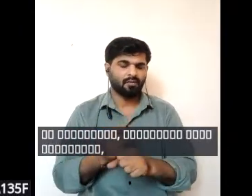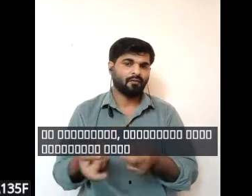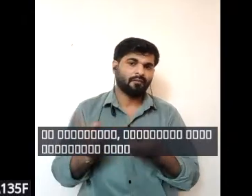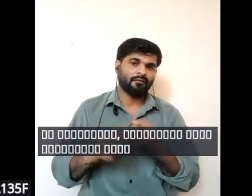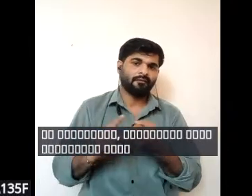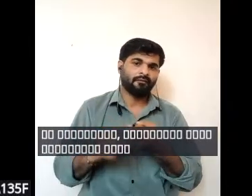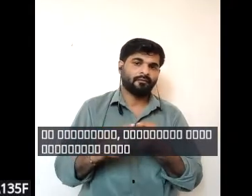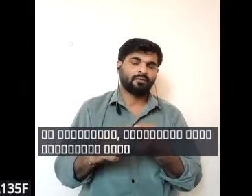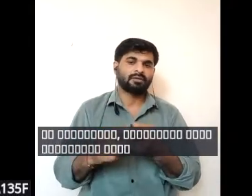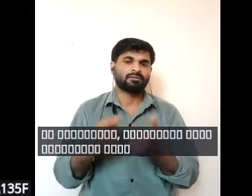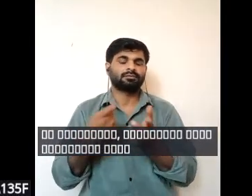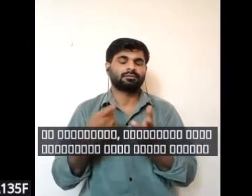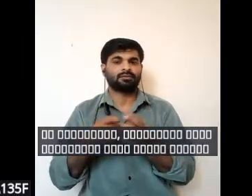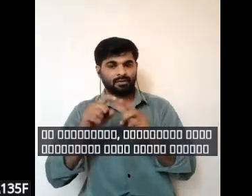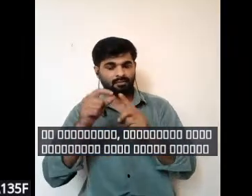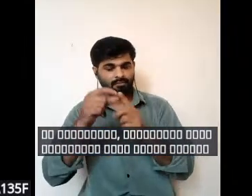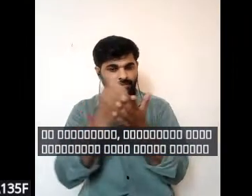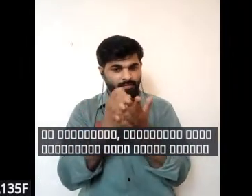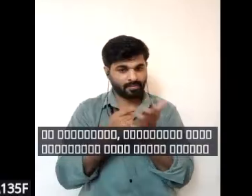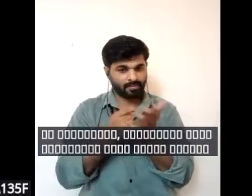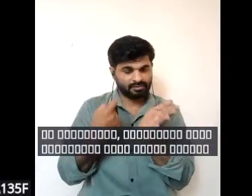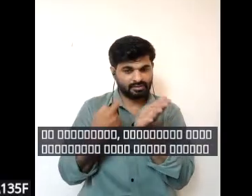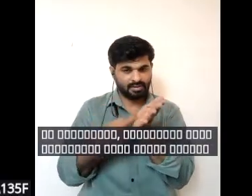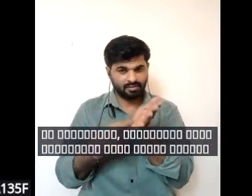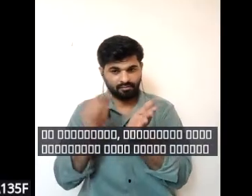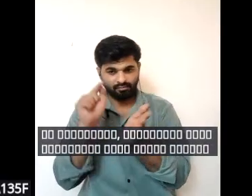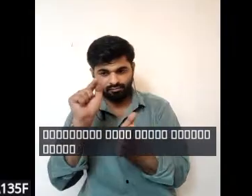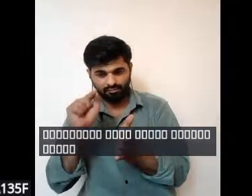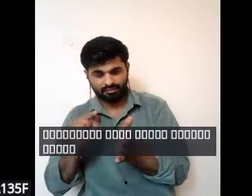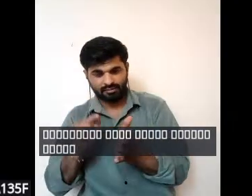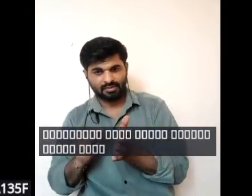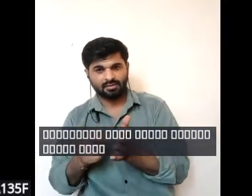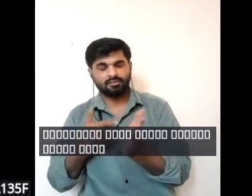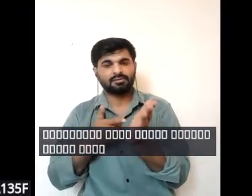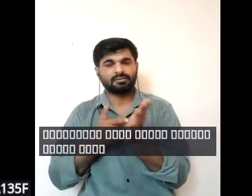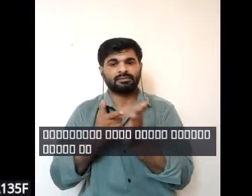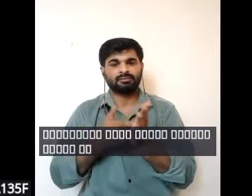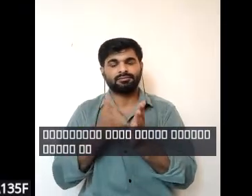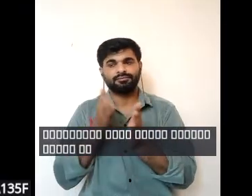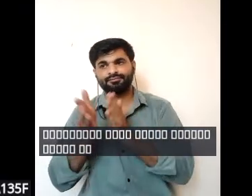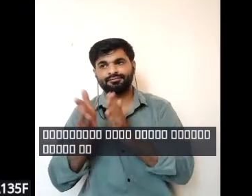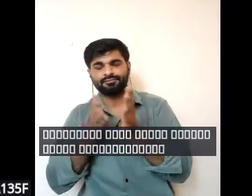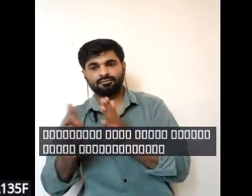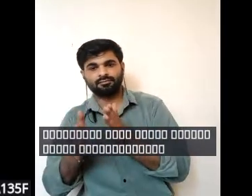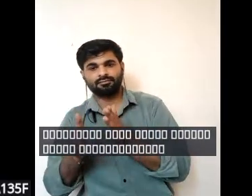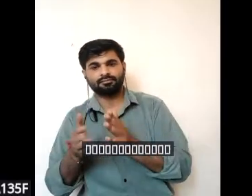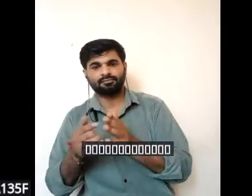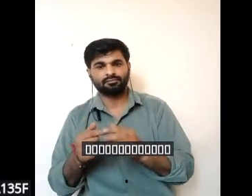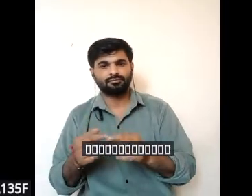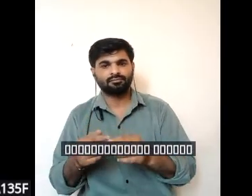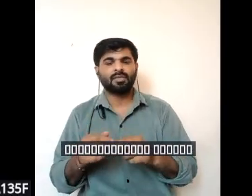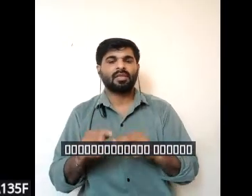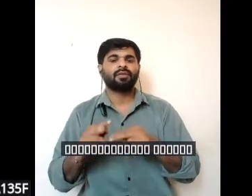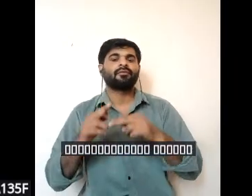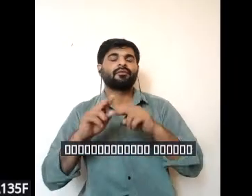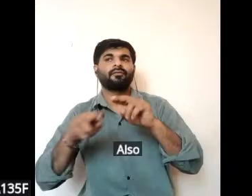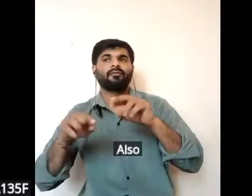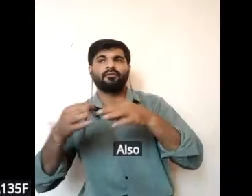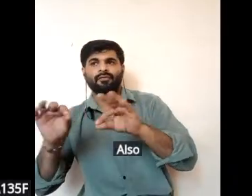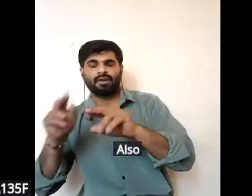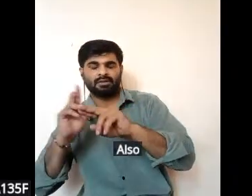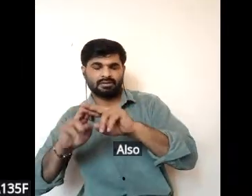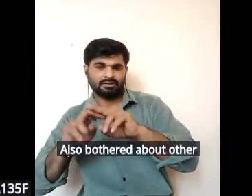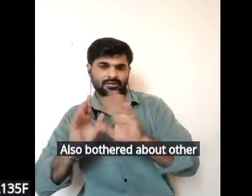social media, even going to the local. And I'm sure influencers, people would be also bothered about